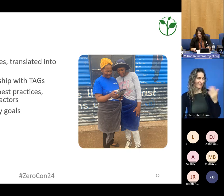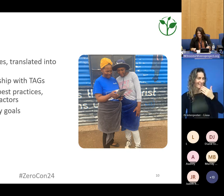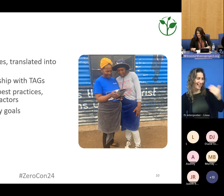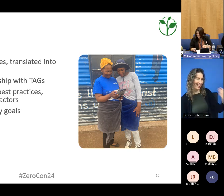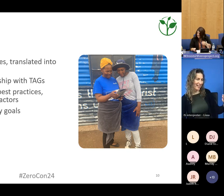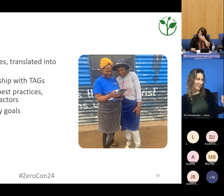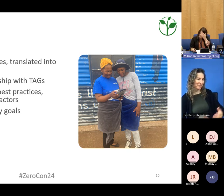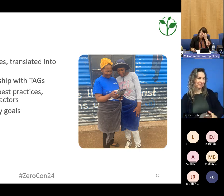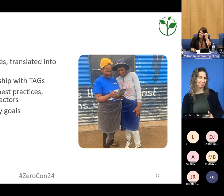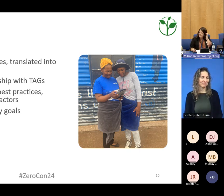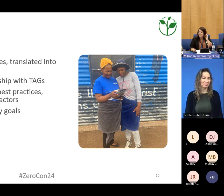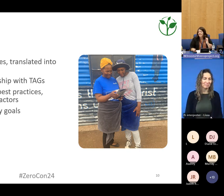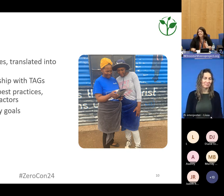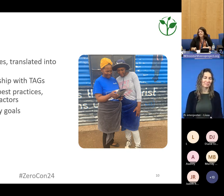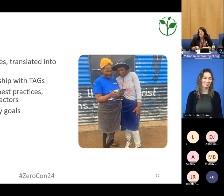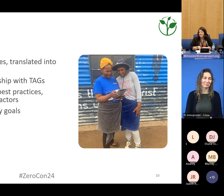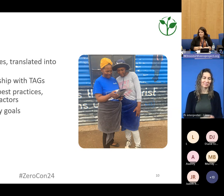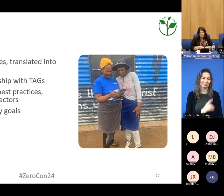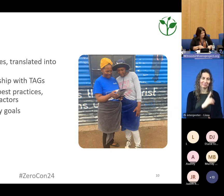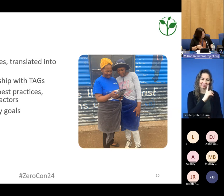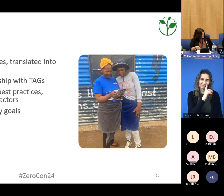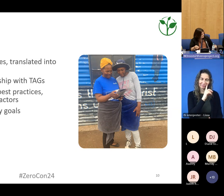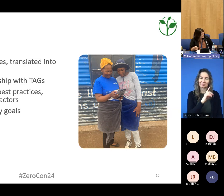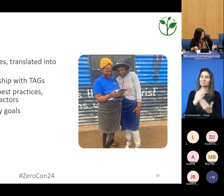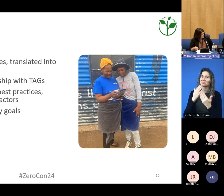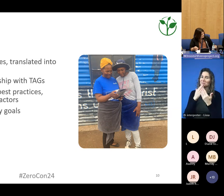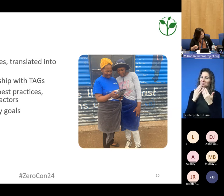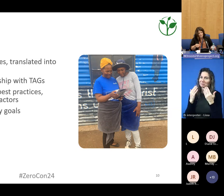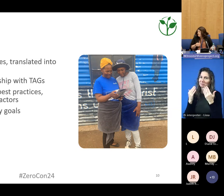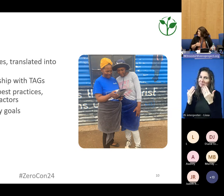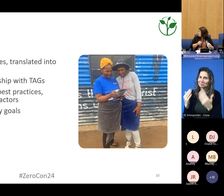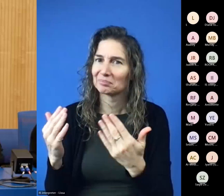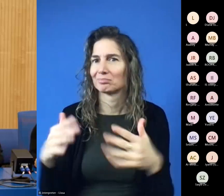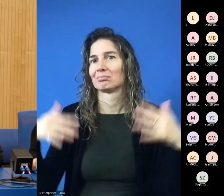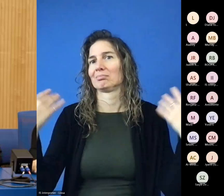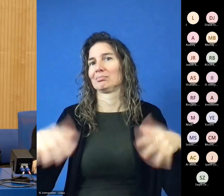much, Kate. I think this really shows that